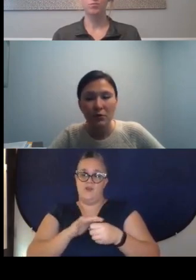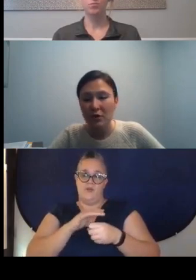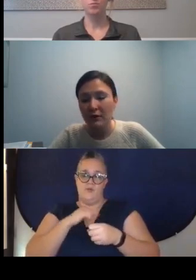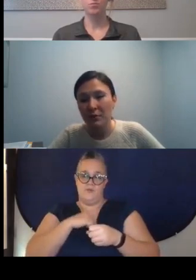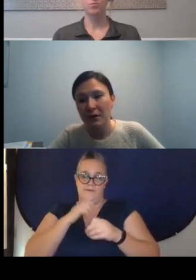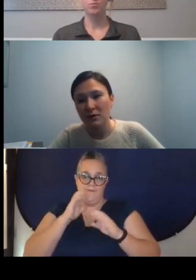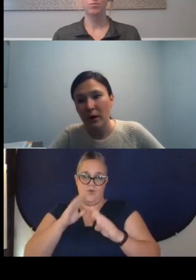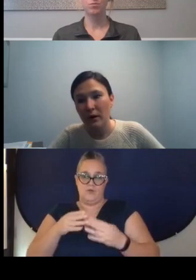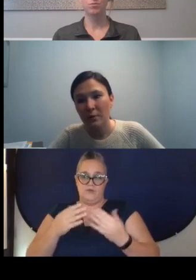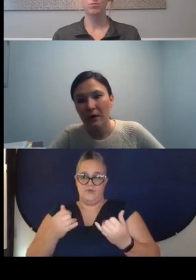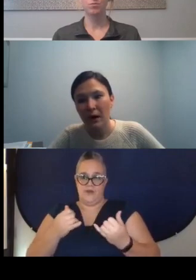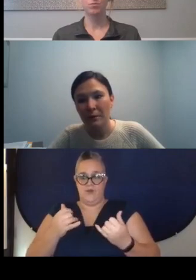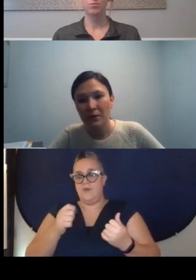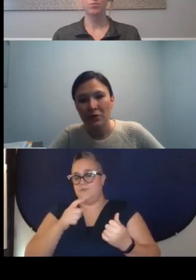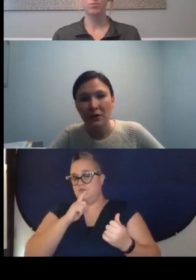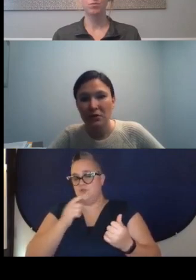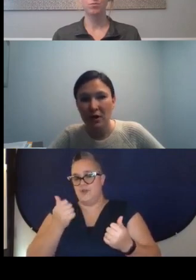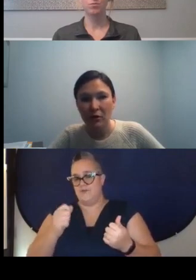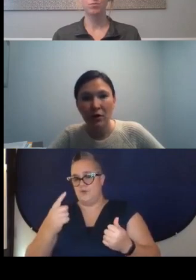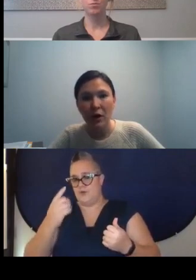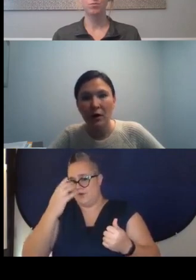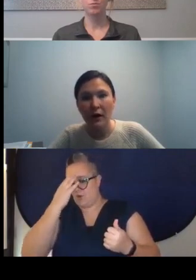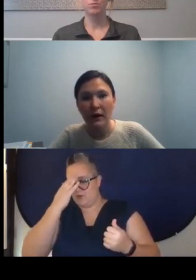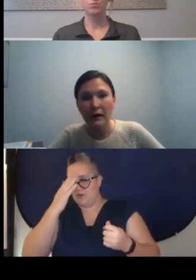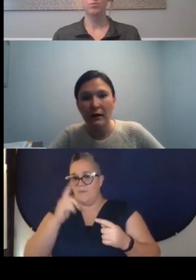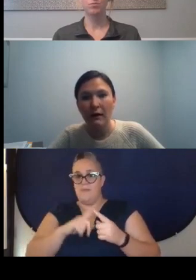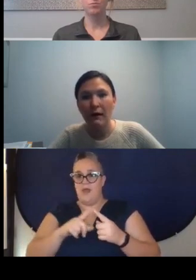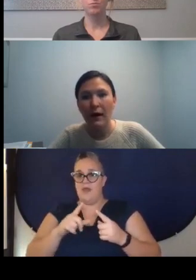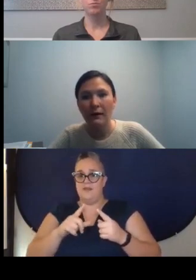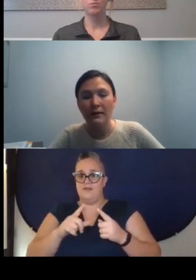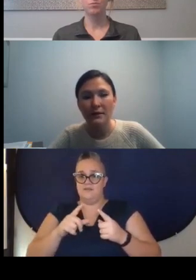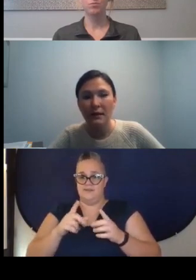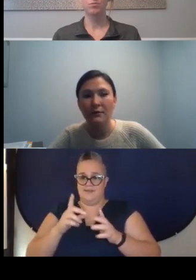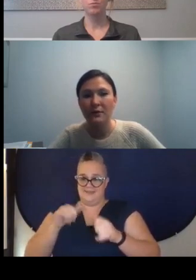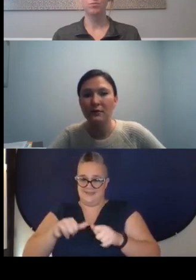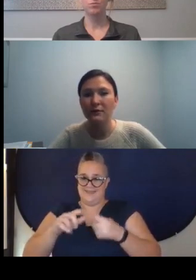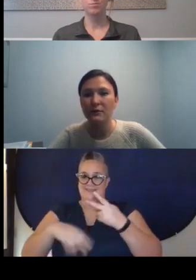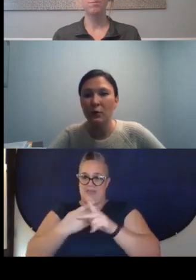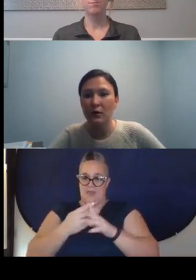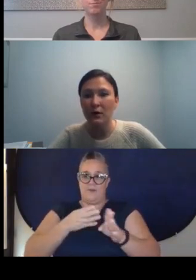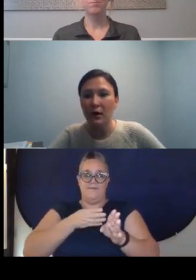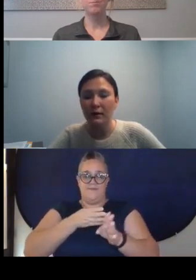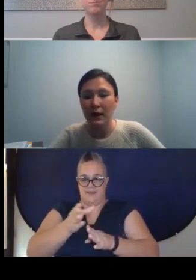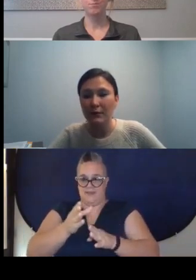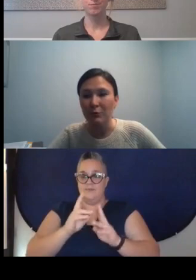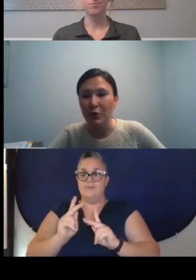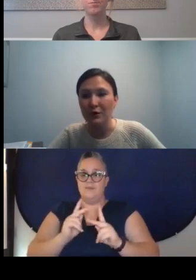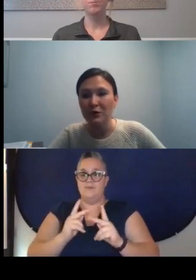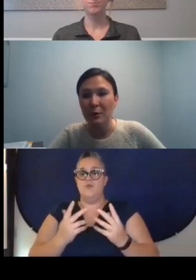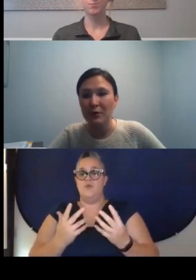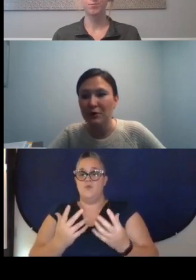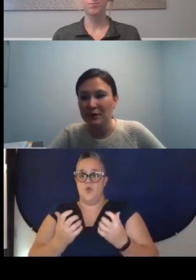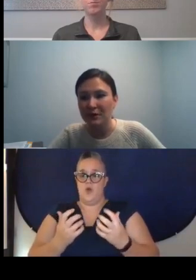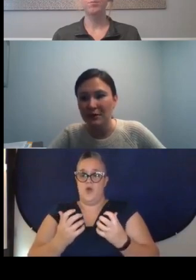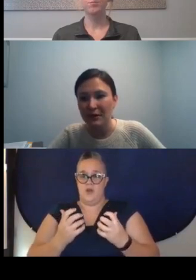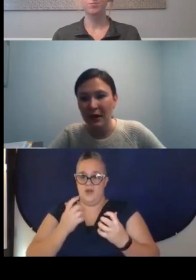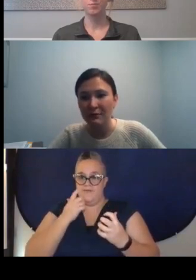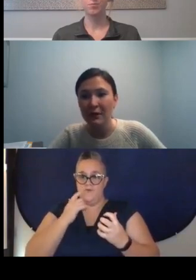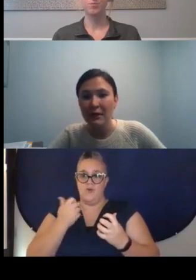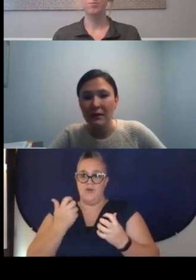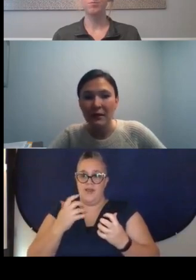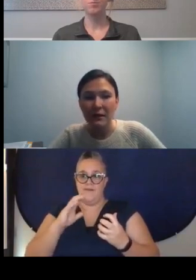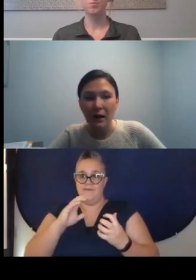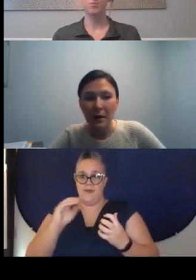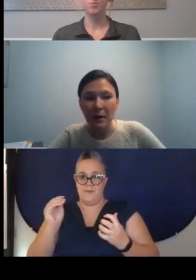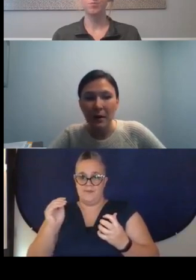it's, as I'm sure everybody's aware, but the trades in general are a highly desired field for a lot of employers, but we don't necessarily